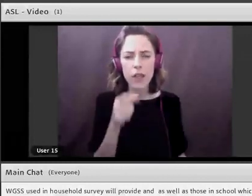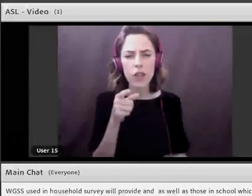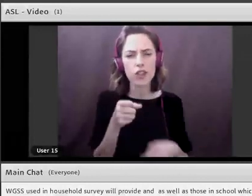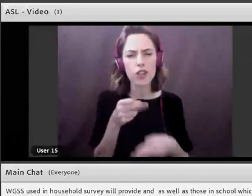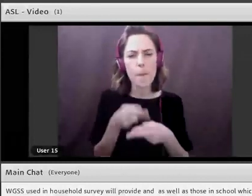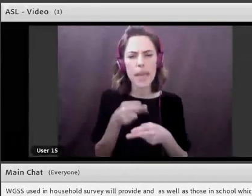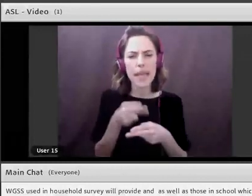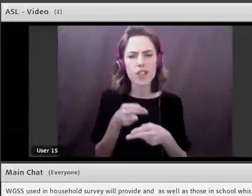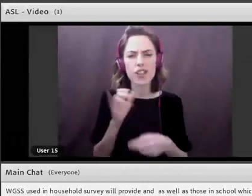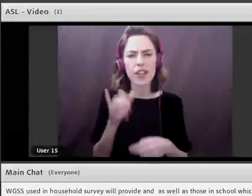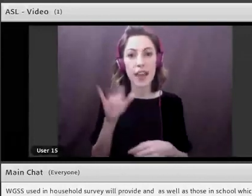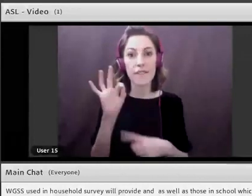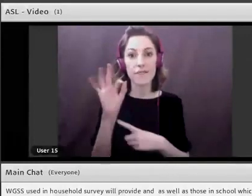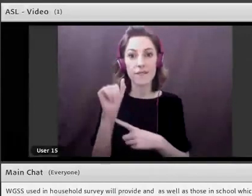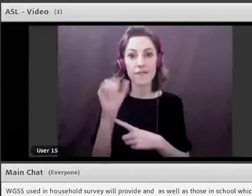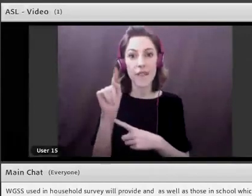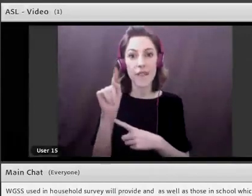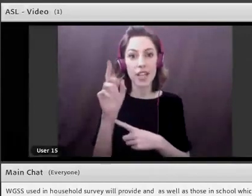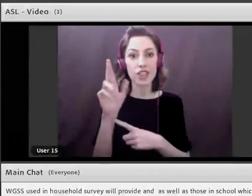the idea that isn't